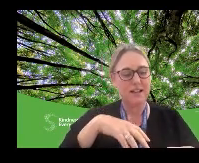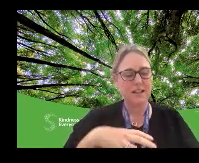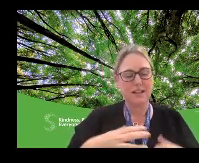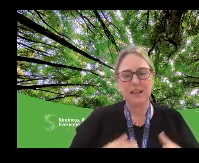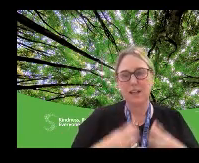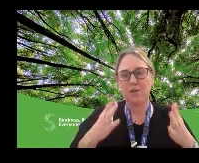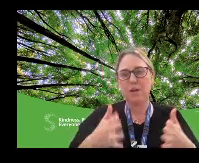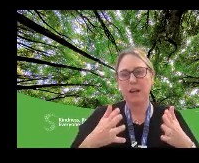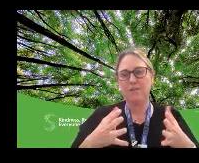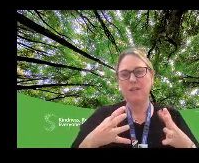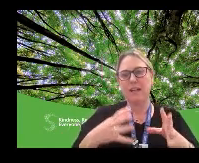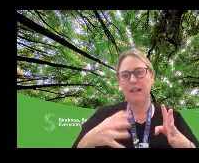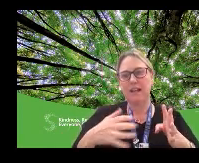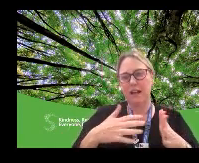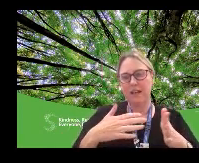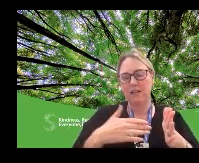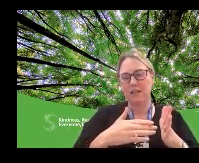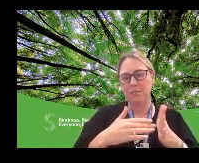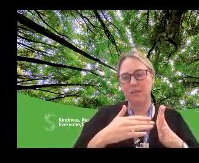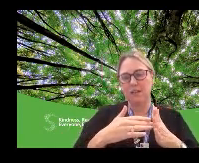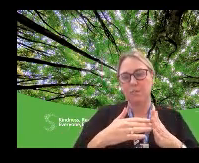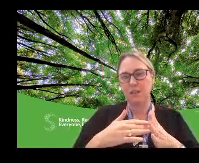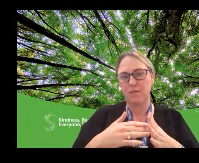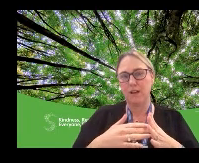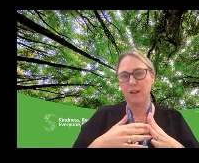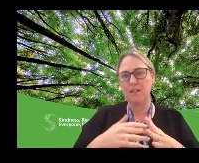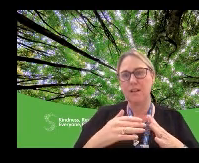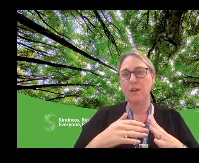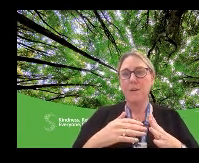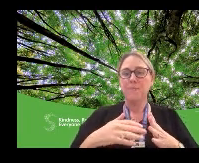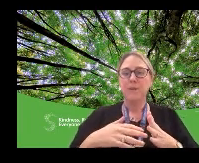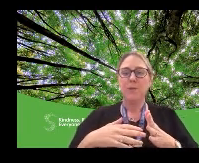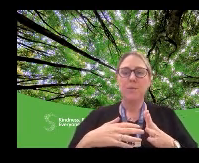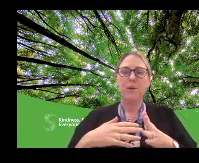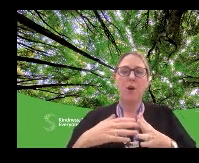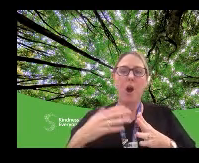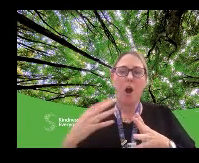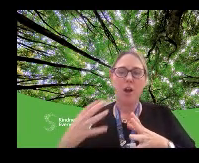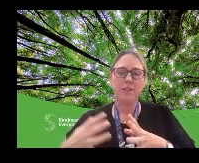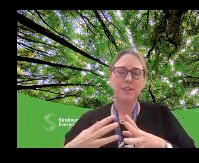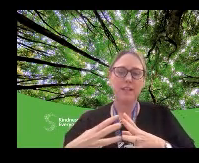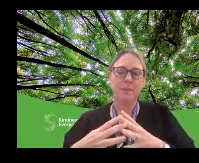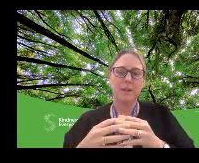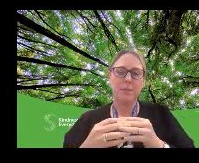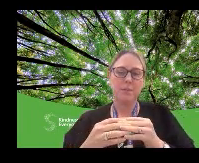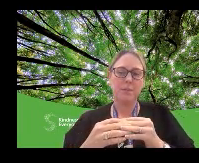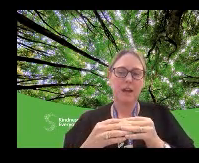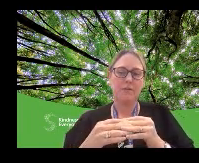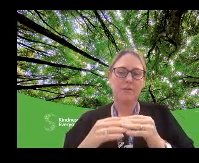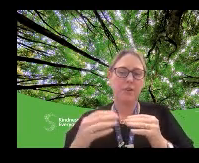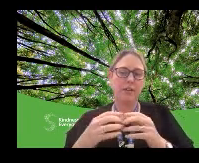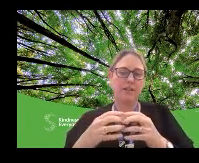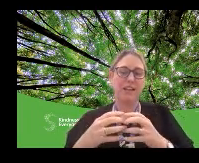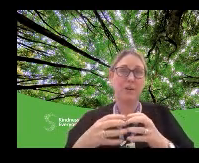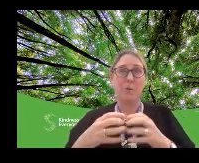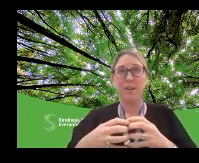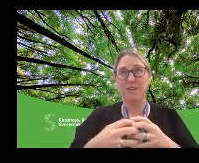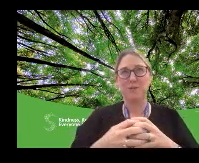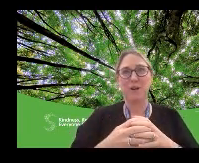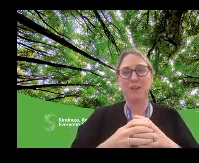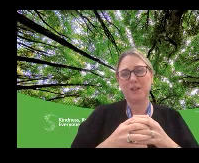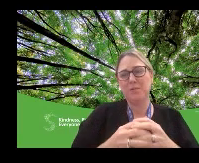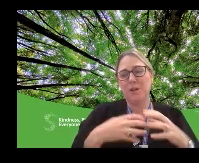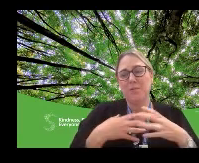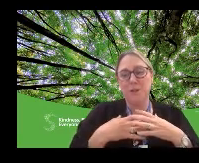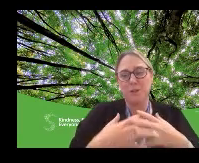again, they don't have to link that to something specific. So we're not asking people to have a full understanding